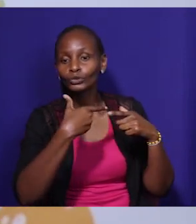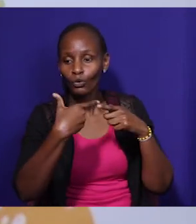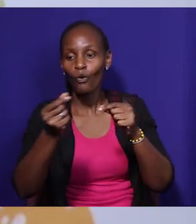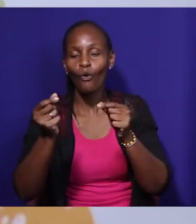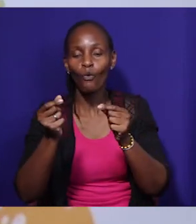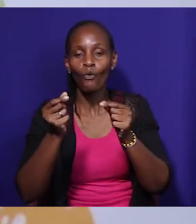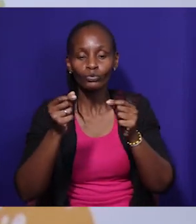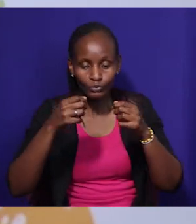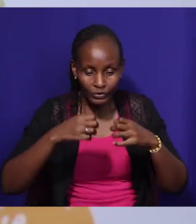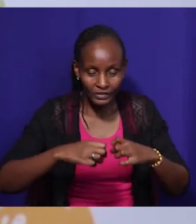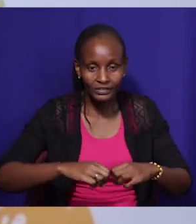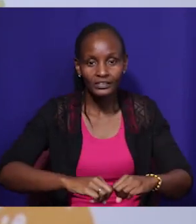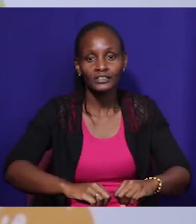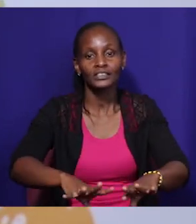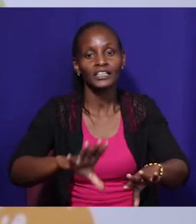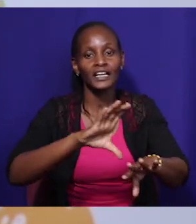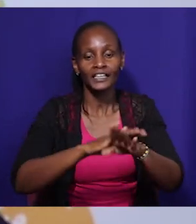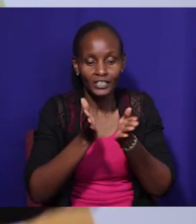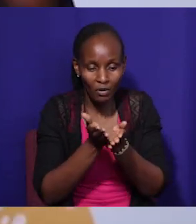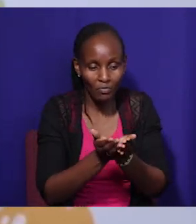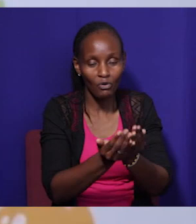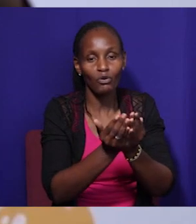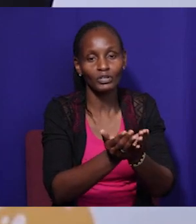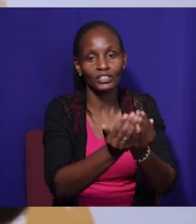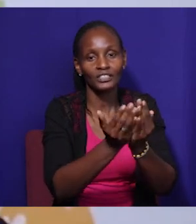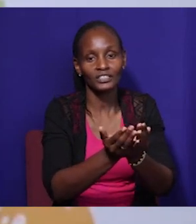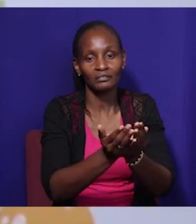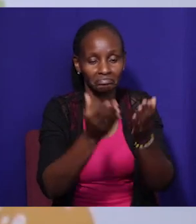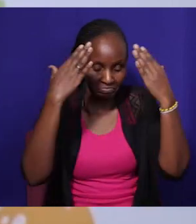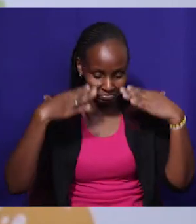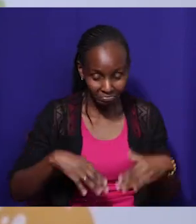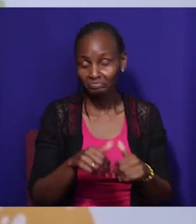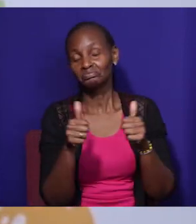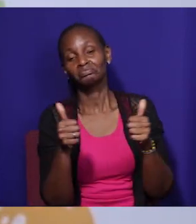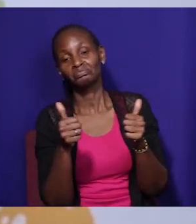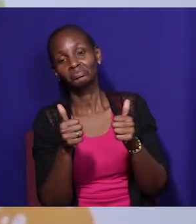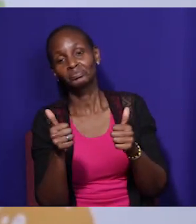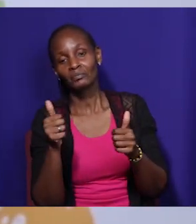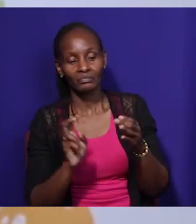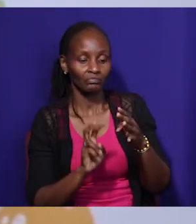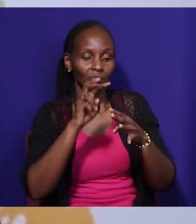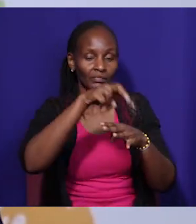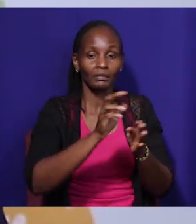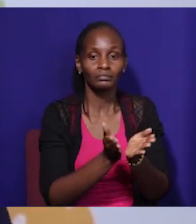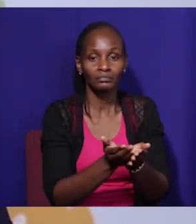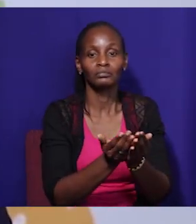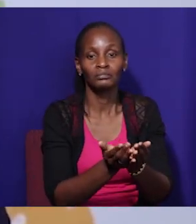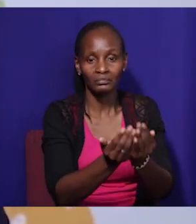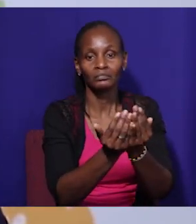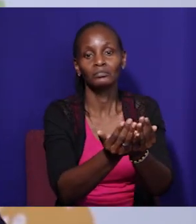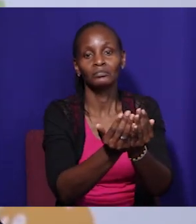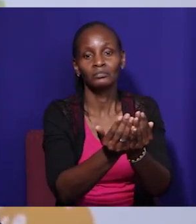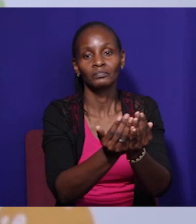the sea. They get a boat, they dress appropriately, get into the boat, and